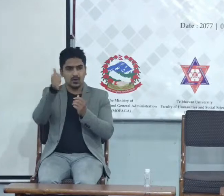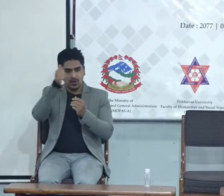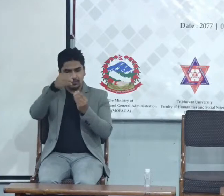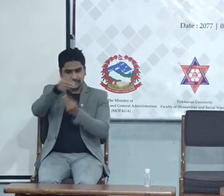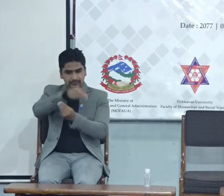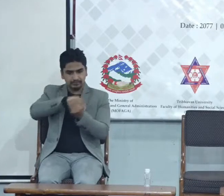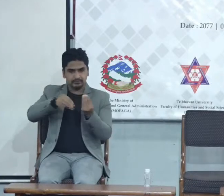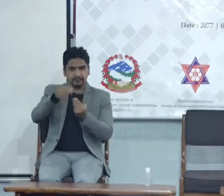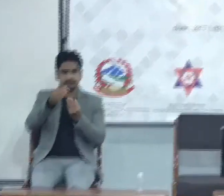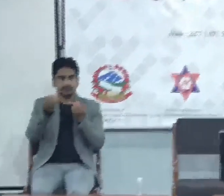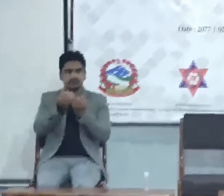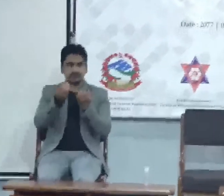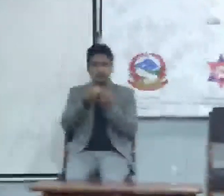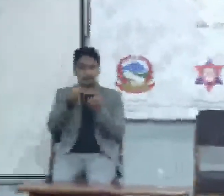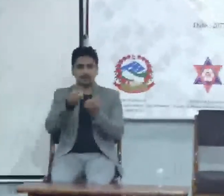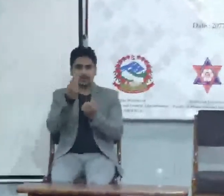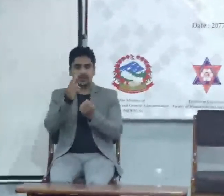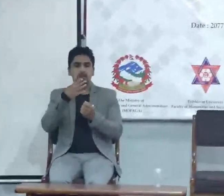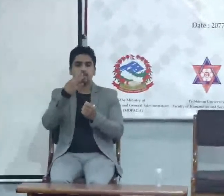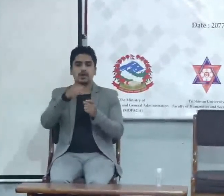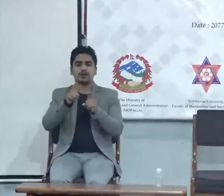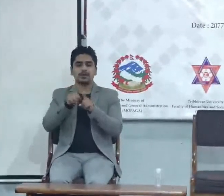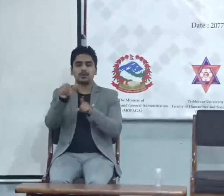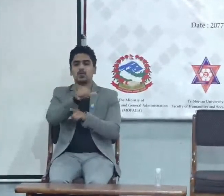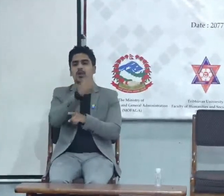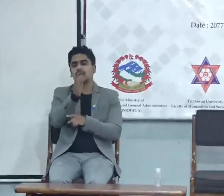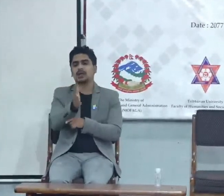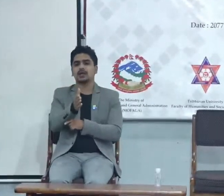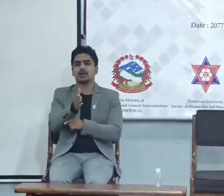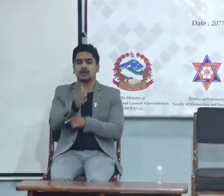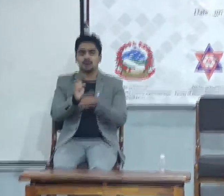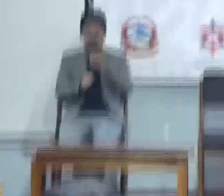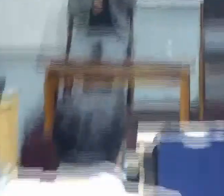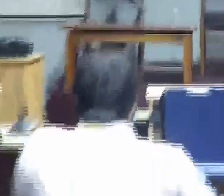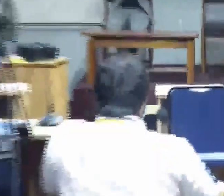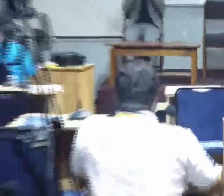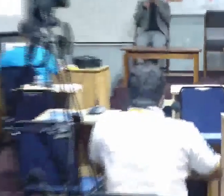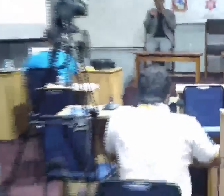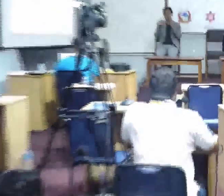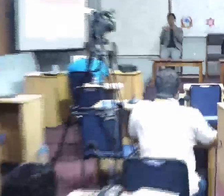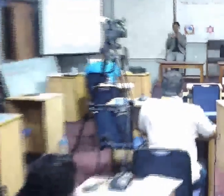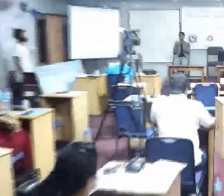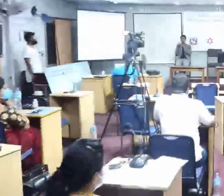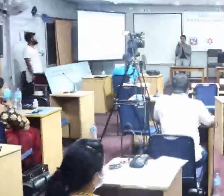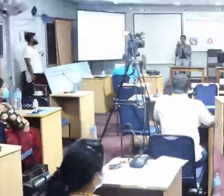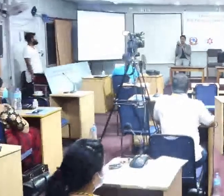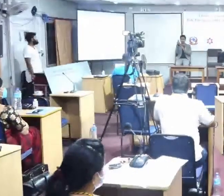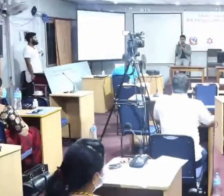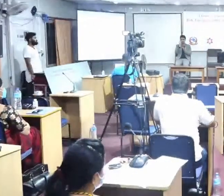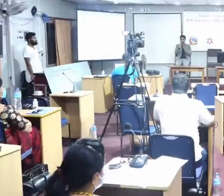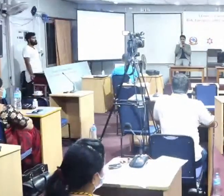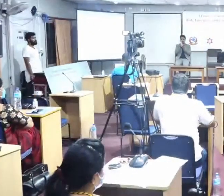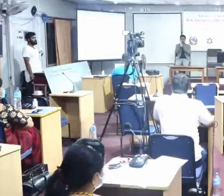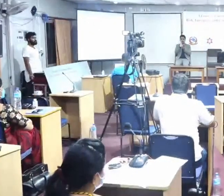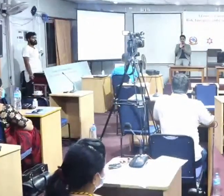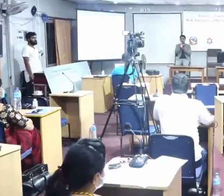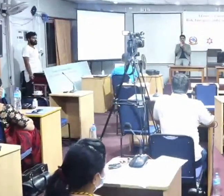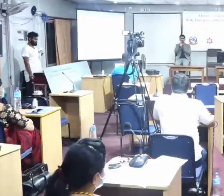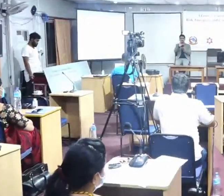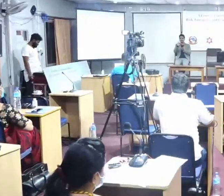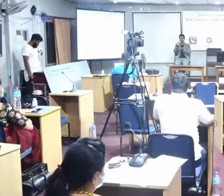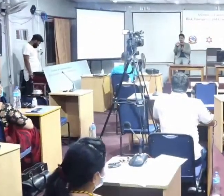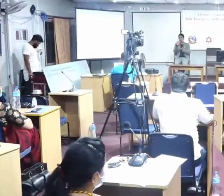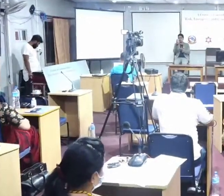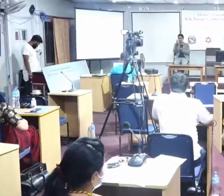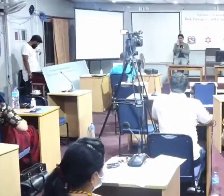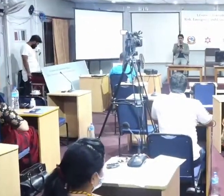working as a CDO or the Deputy CDO, as well as when he was working as a chief